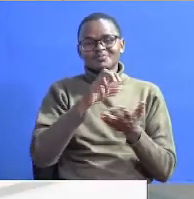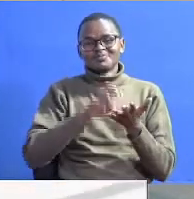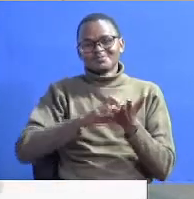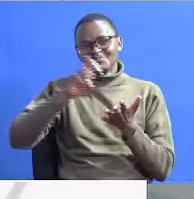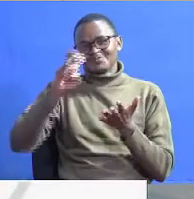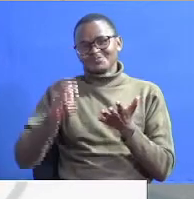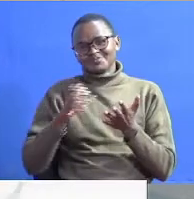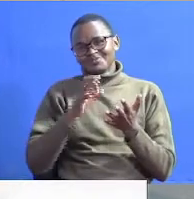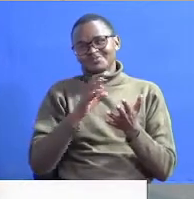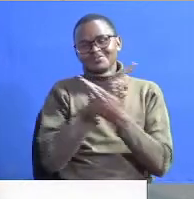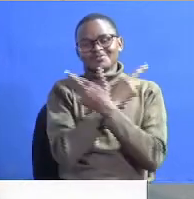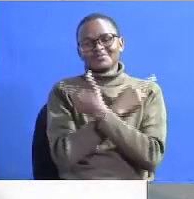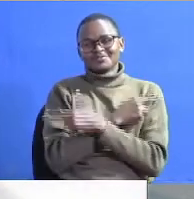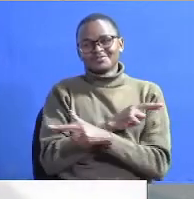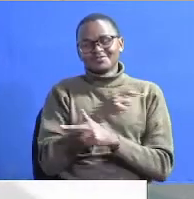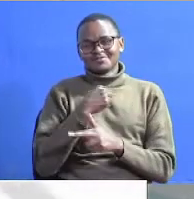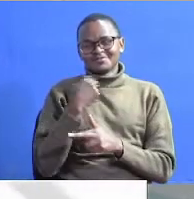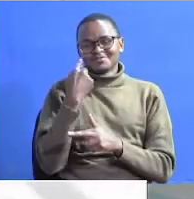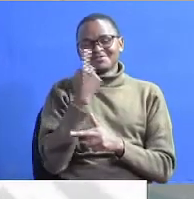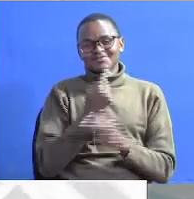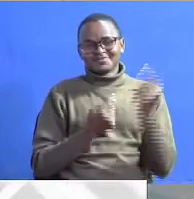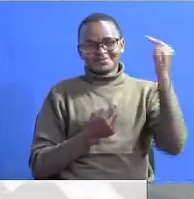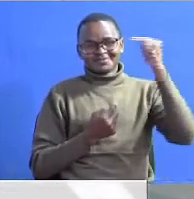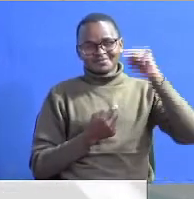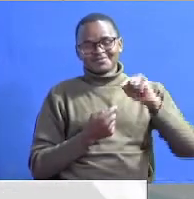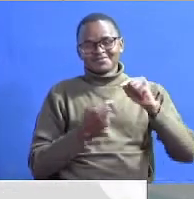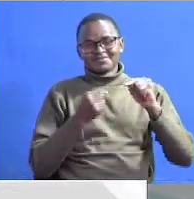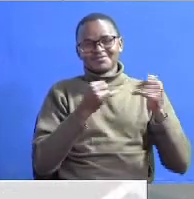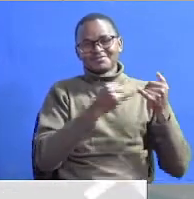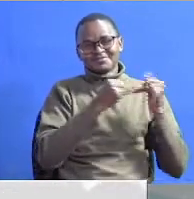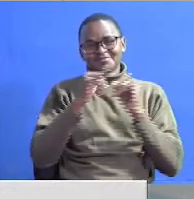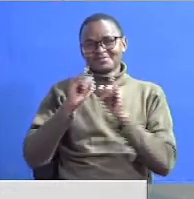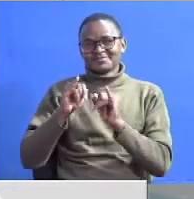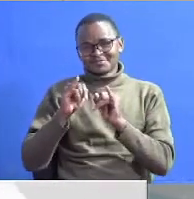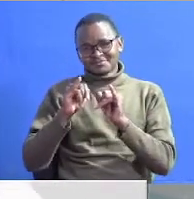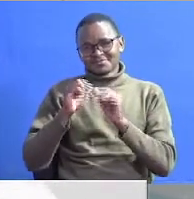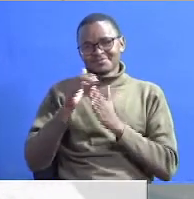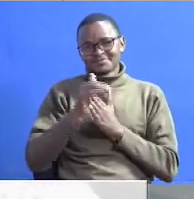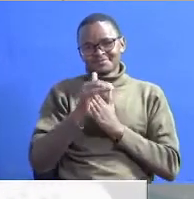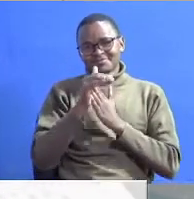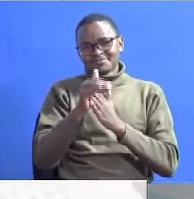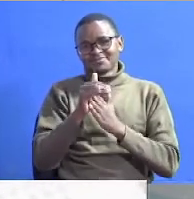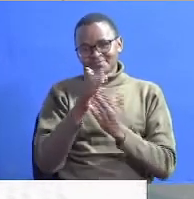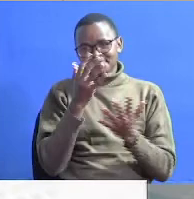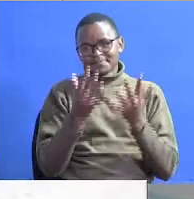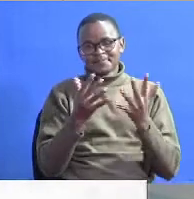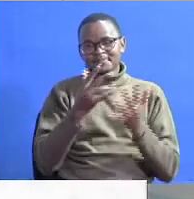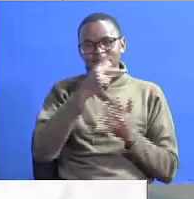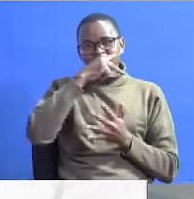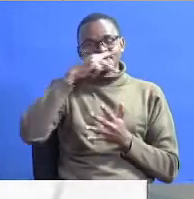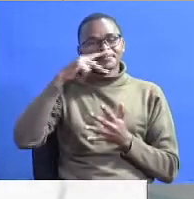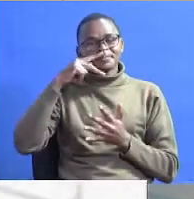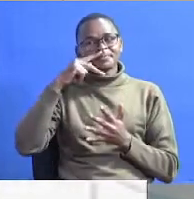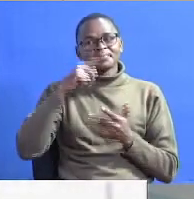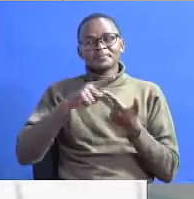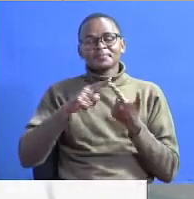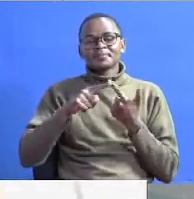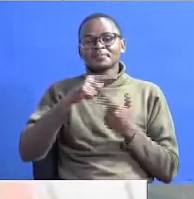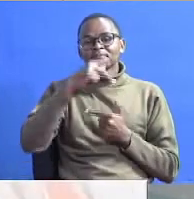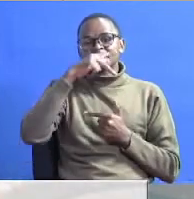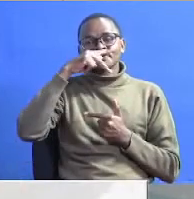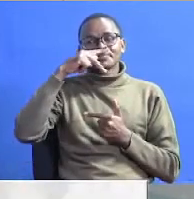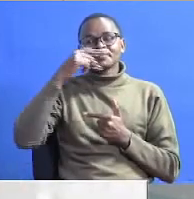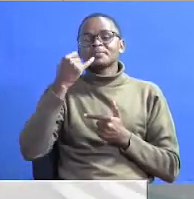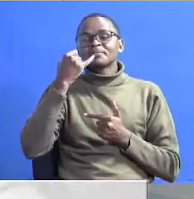Yes. and even rest. Who is coming to inherit the Azimio leadership? Maybe Kalonzo Musyoka. But Kalonzo